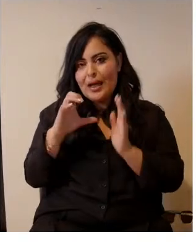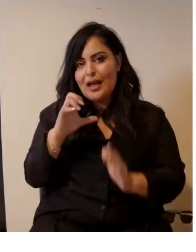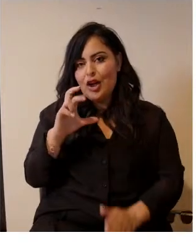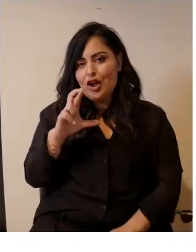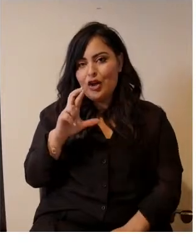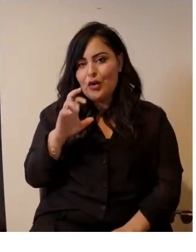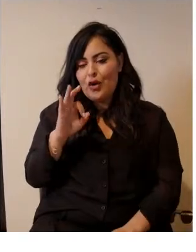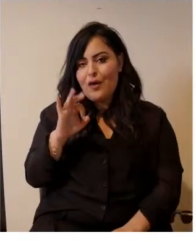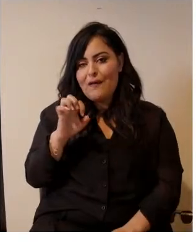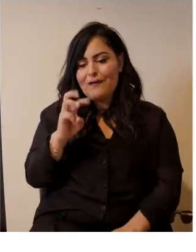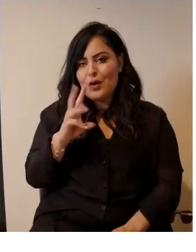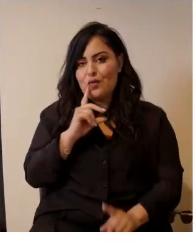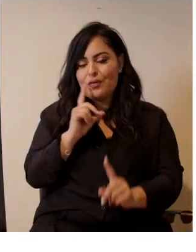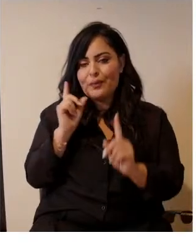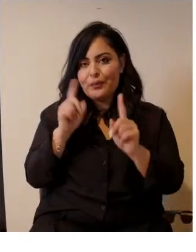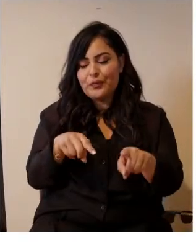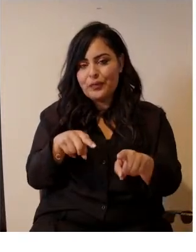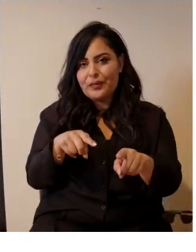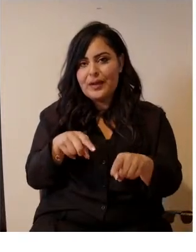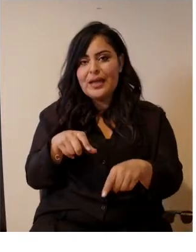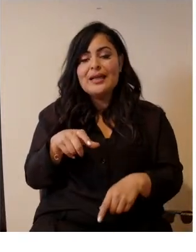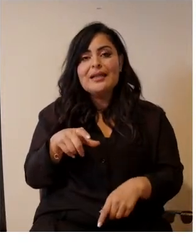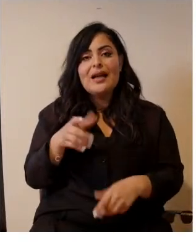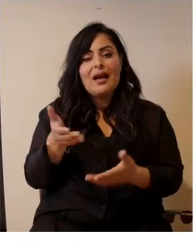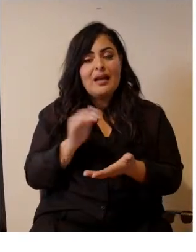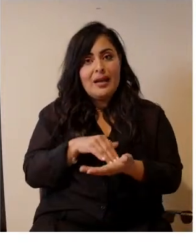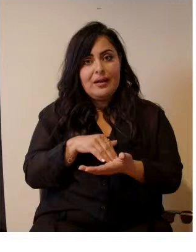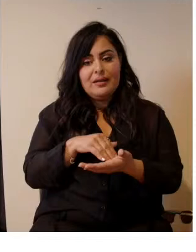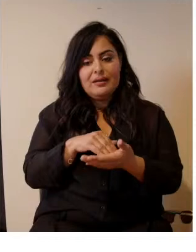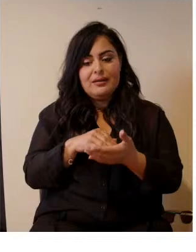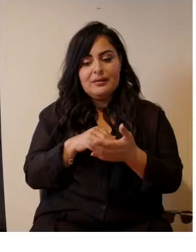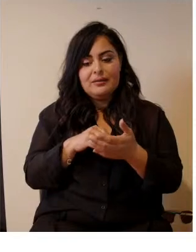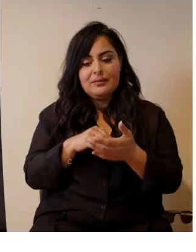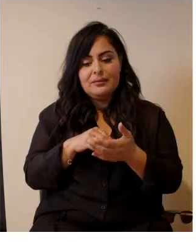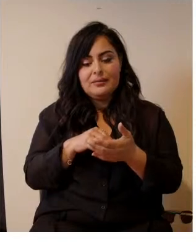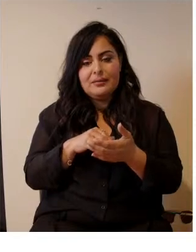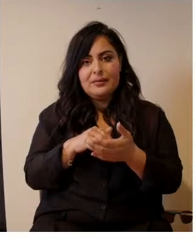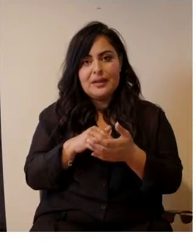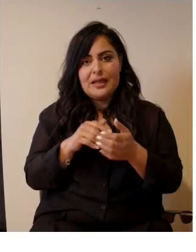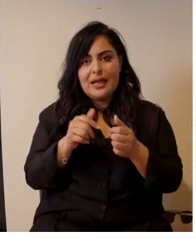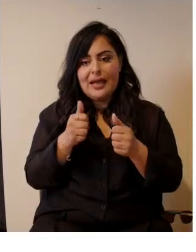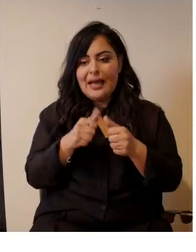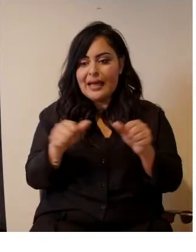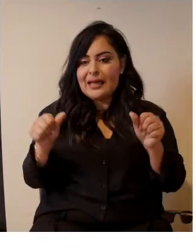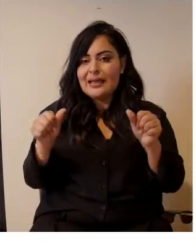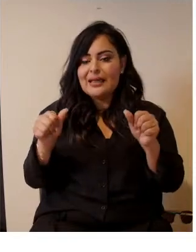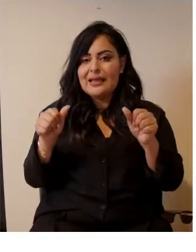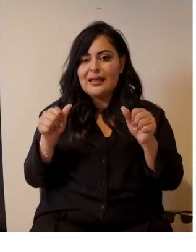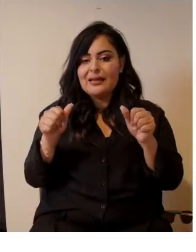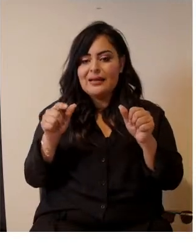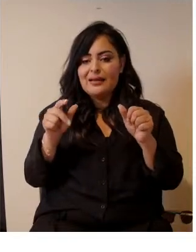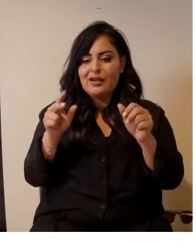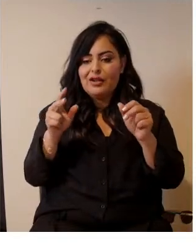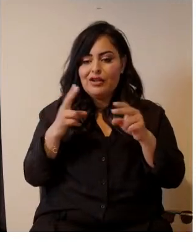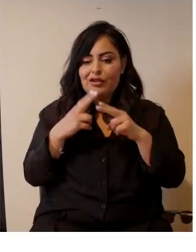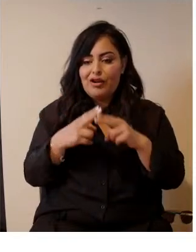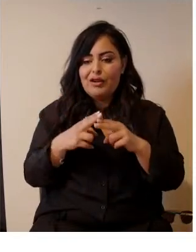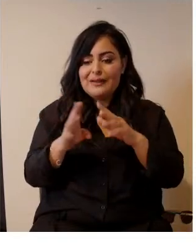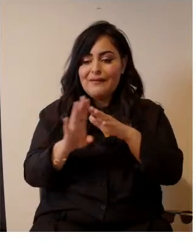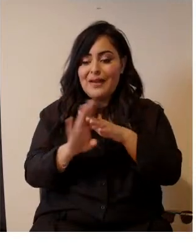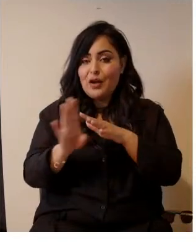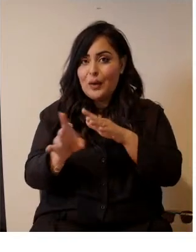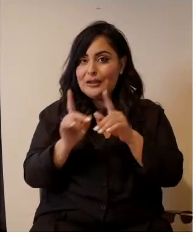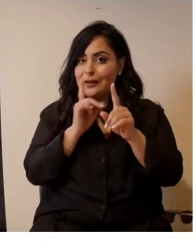place. The jurisdiction is going to be anything that's considered an ordered evacuation